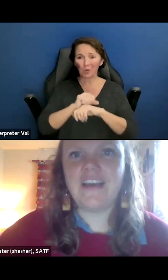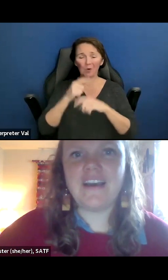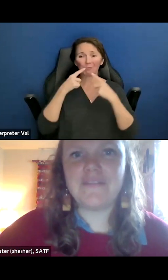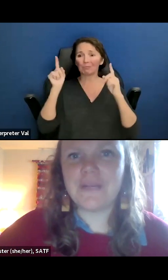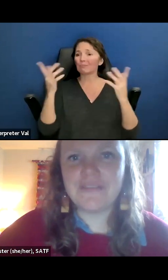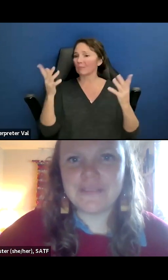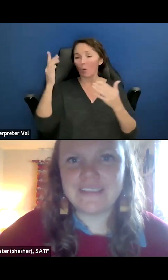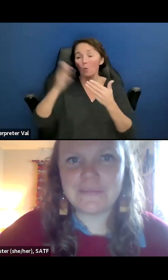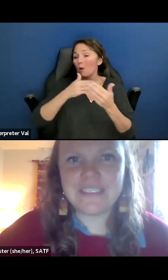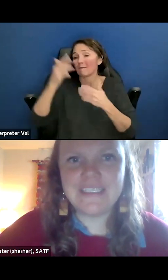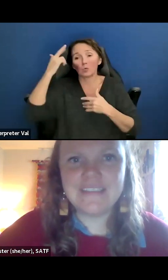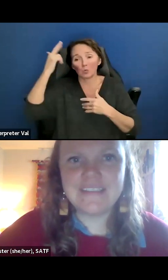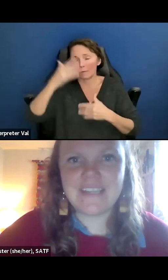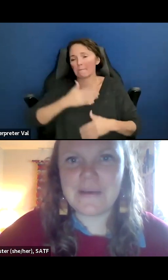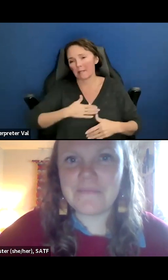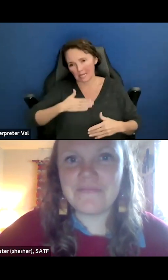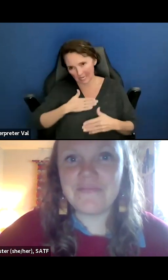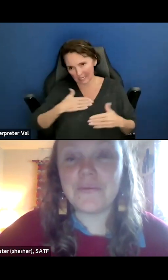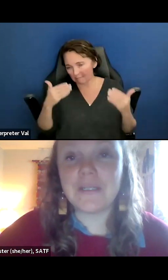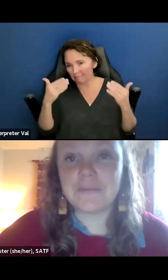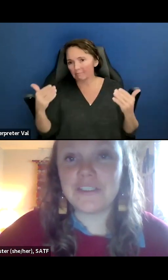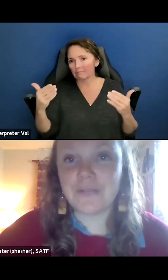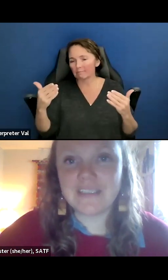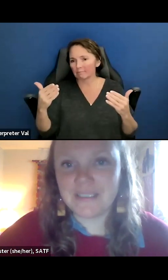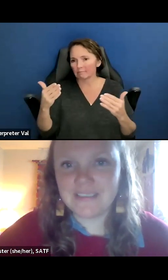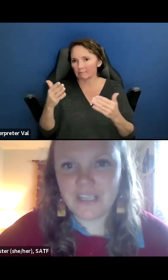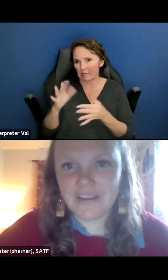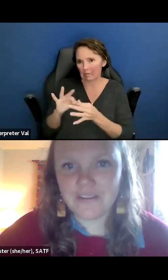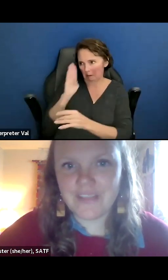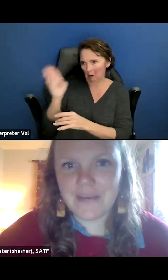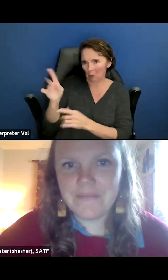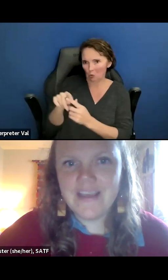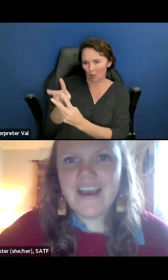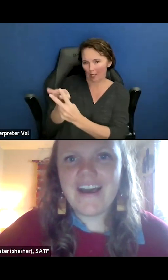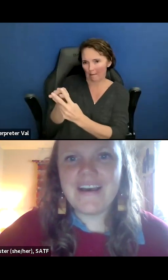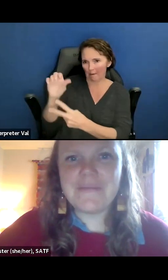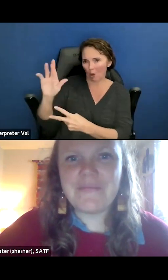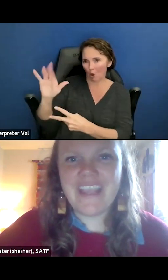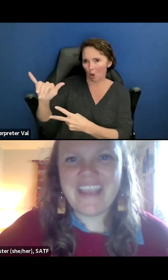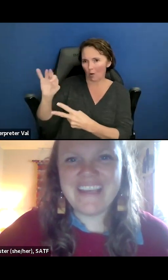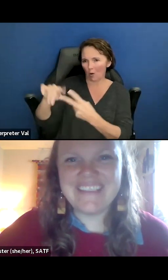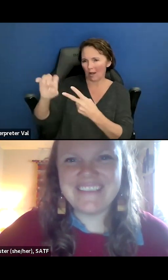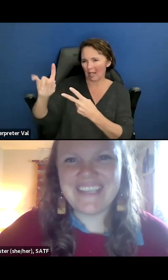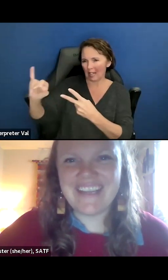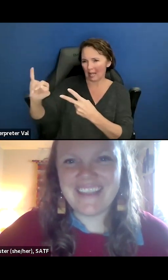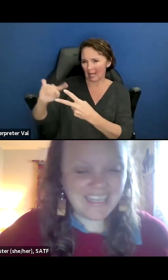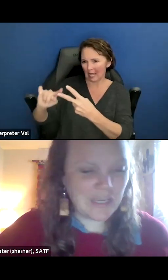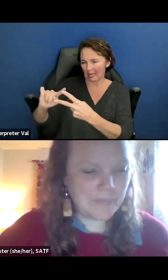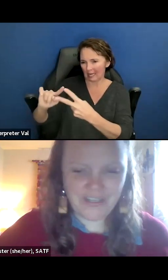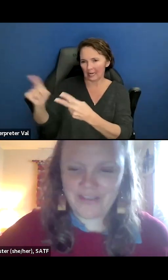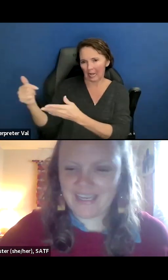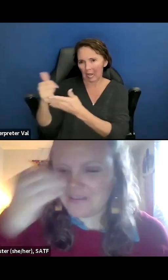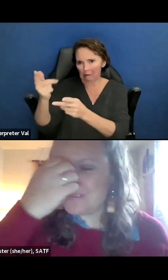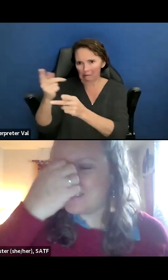working for whatever reason, please feel welcome to direct message either of them, and they can